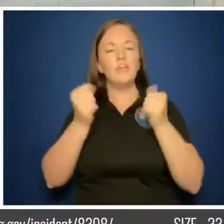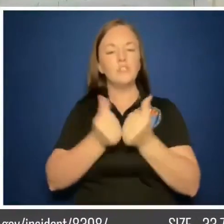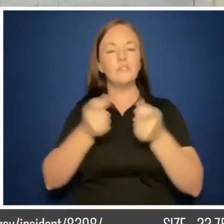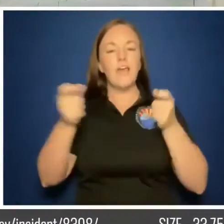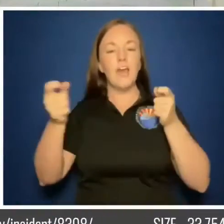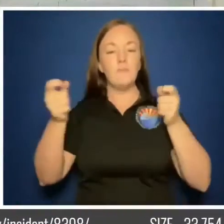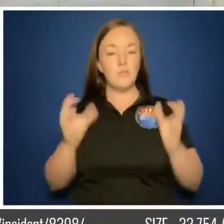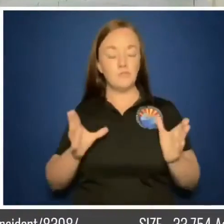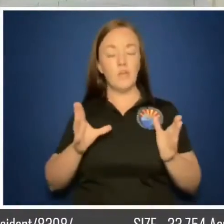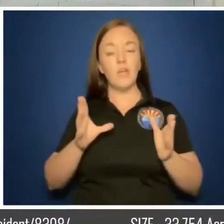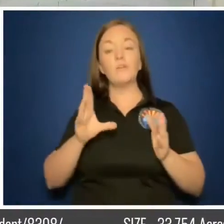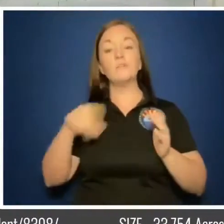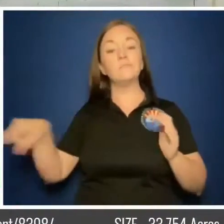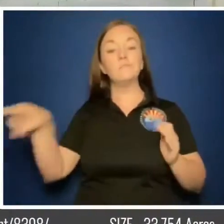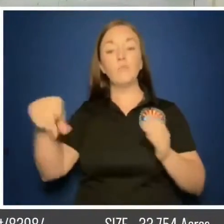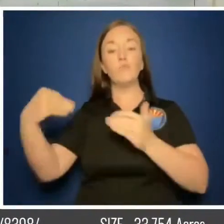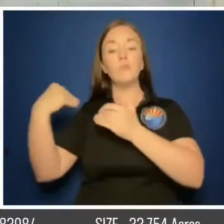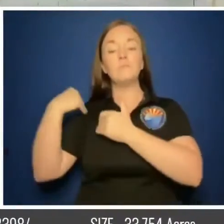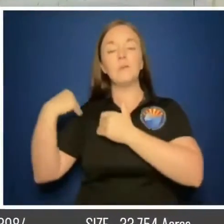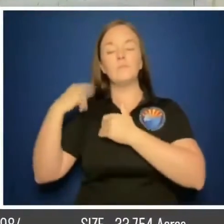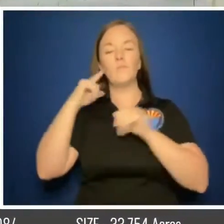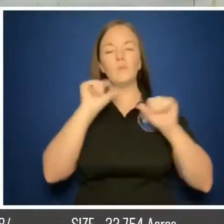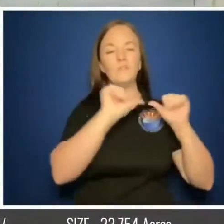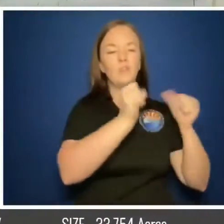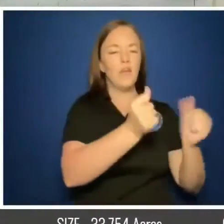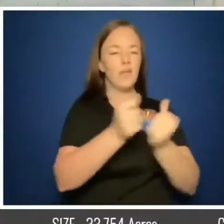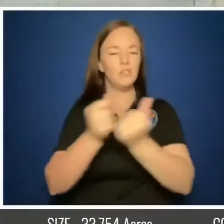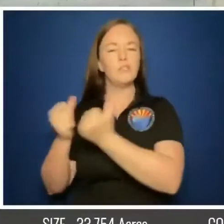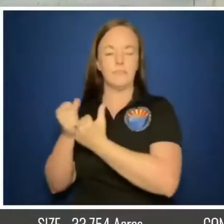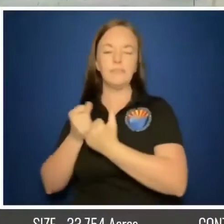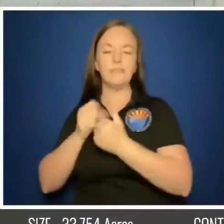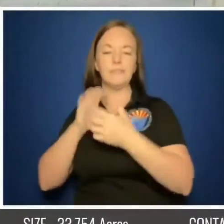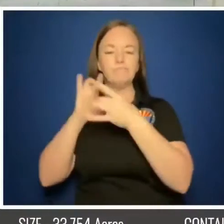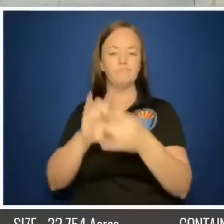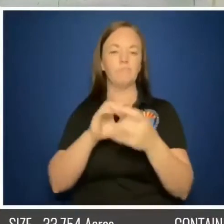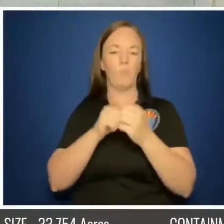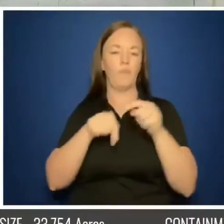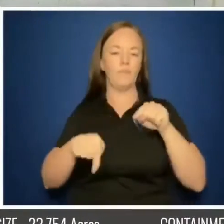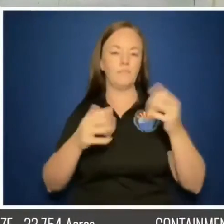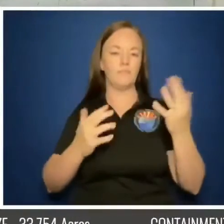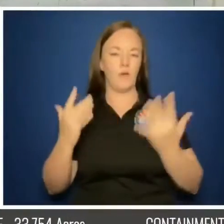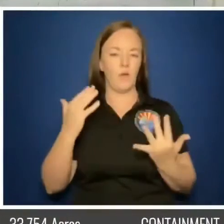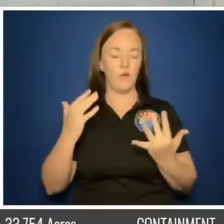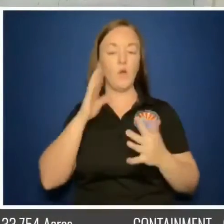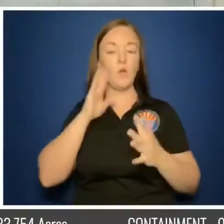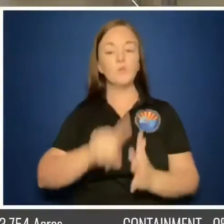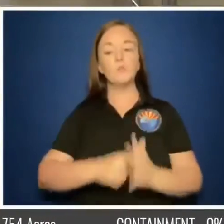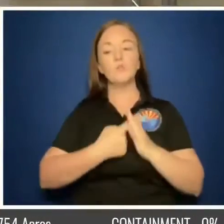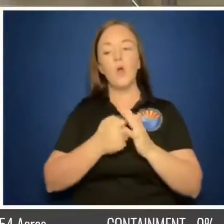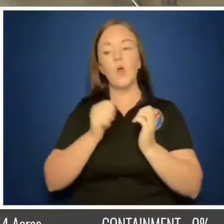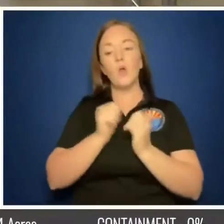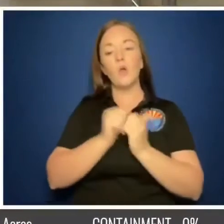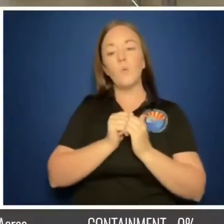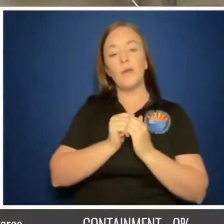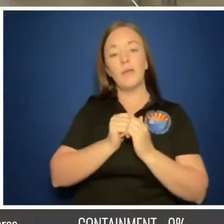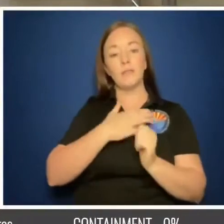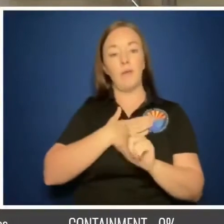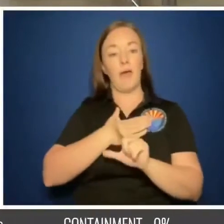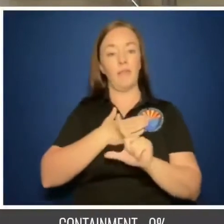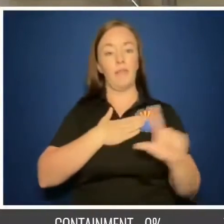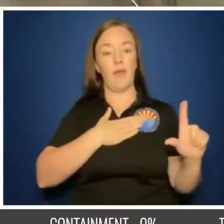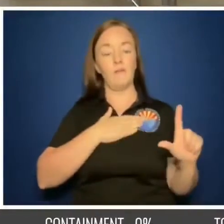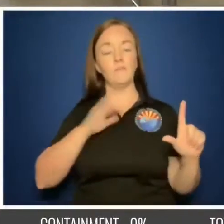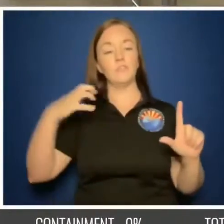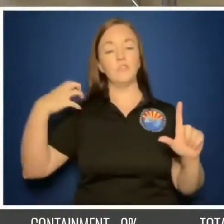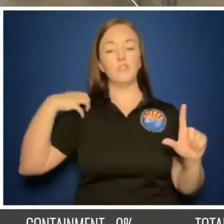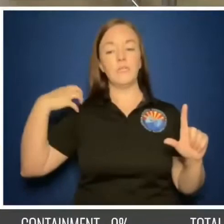responsible, along with the Sheriff's Department, for the fire. And I'll start with furthest to my left, Chief Brian Estes